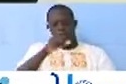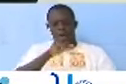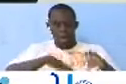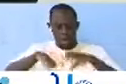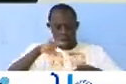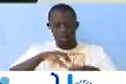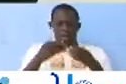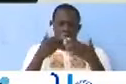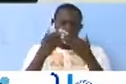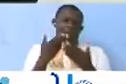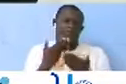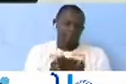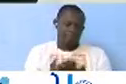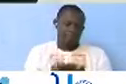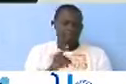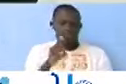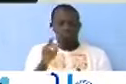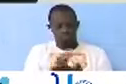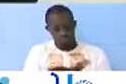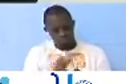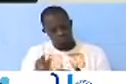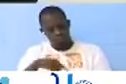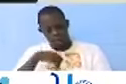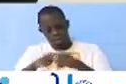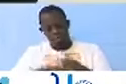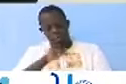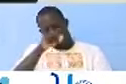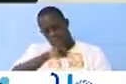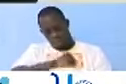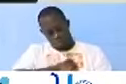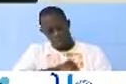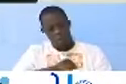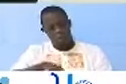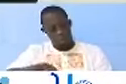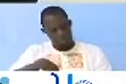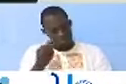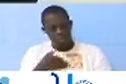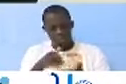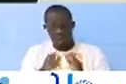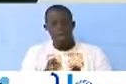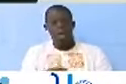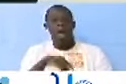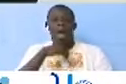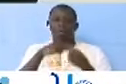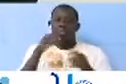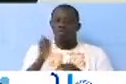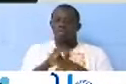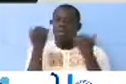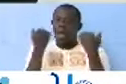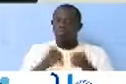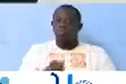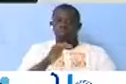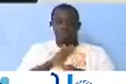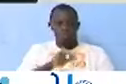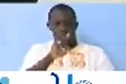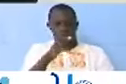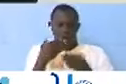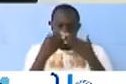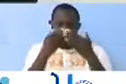You've also shared some of your personal feelings about you know, what happened to you.